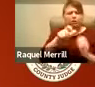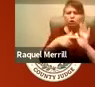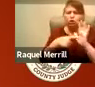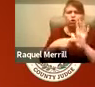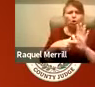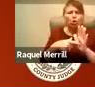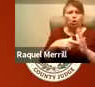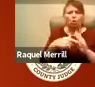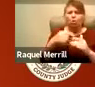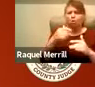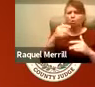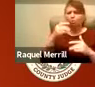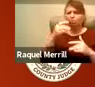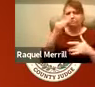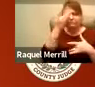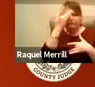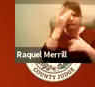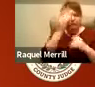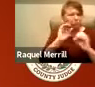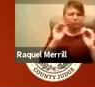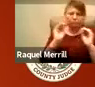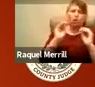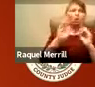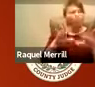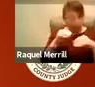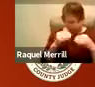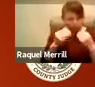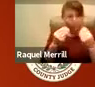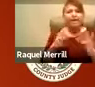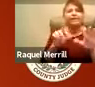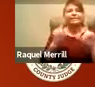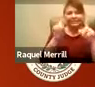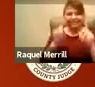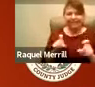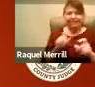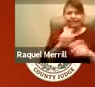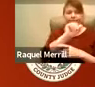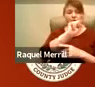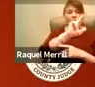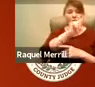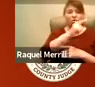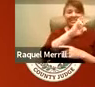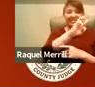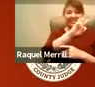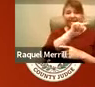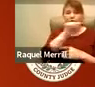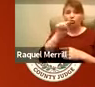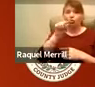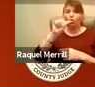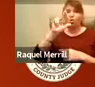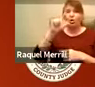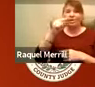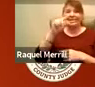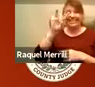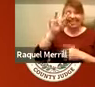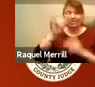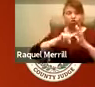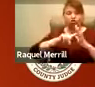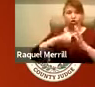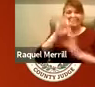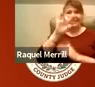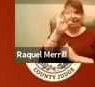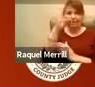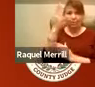That will be providing tests from August the 6th through August the 8th, and it starts at 8